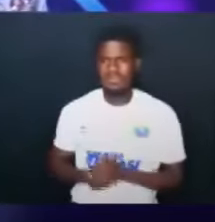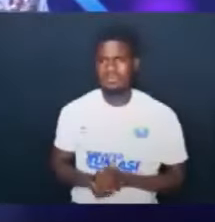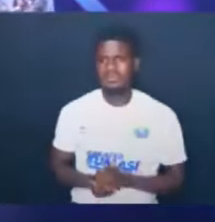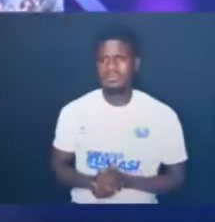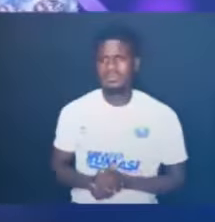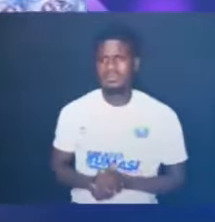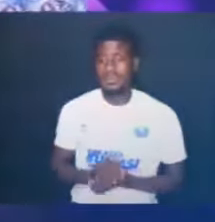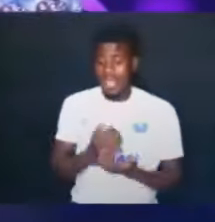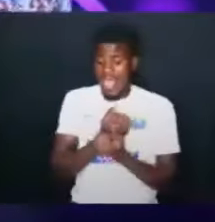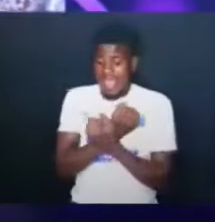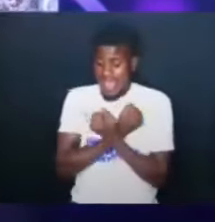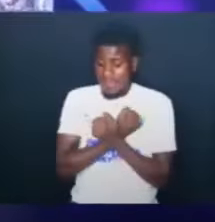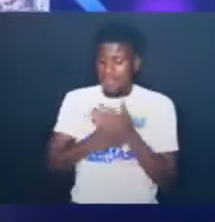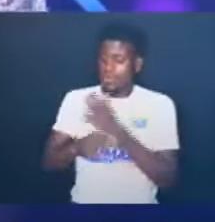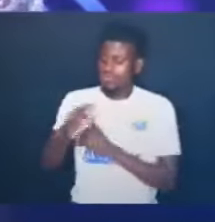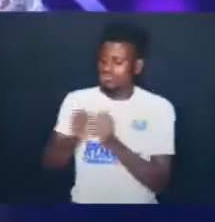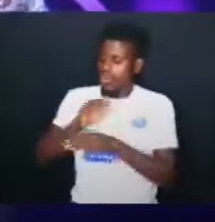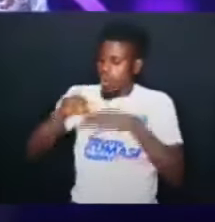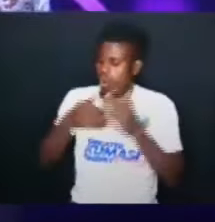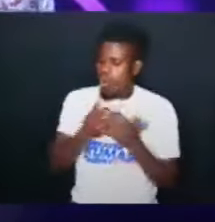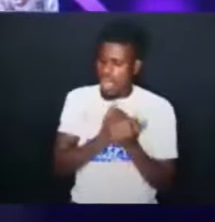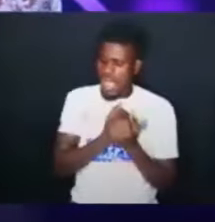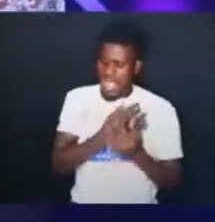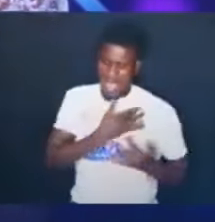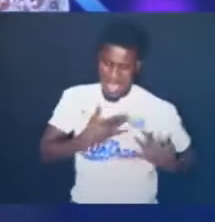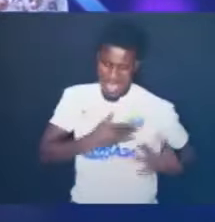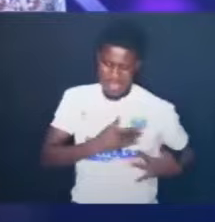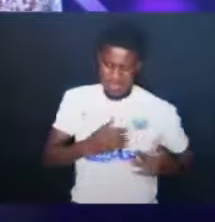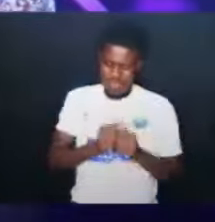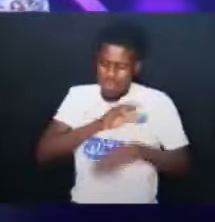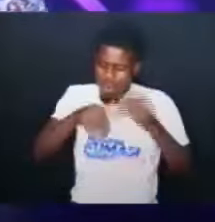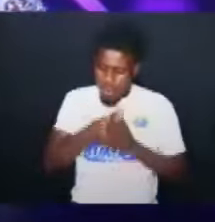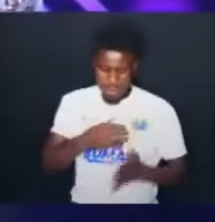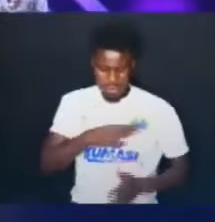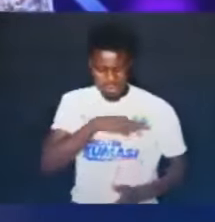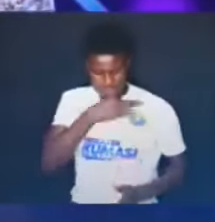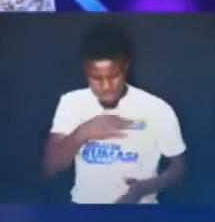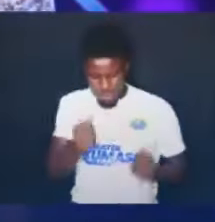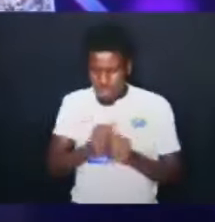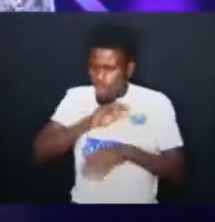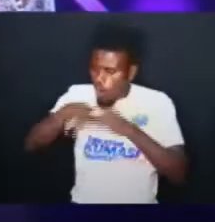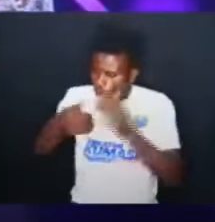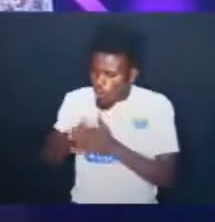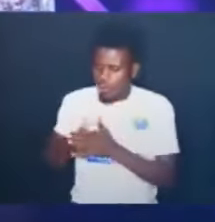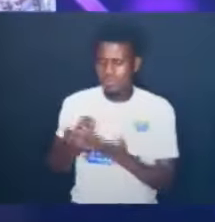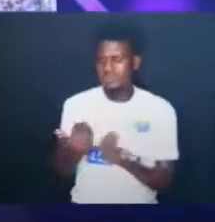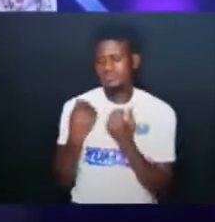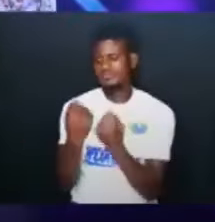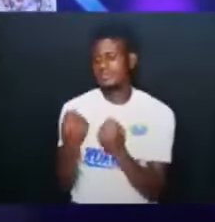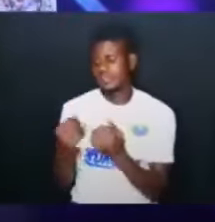sacrifice. Loving God with all your heart, with all your soul, and your neighbor as your friend is more important